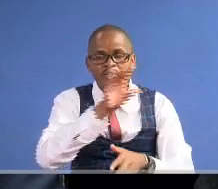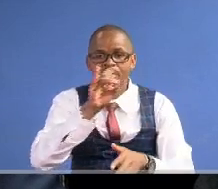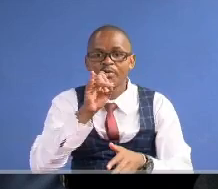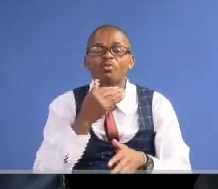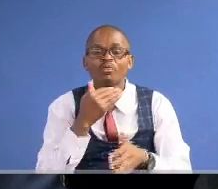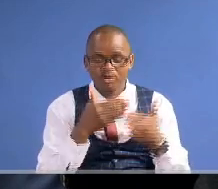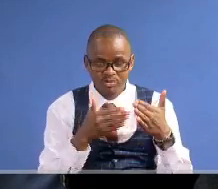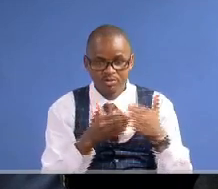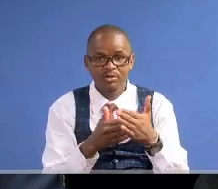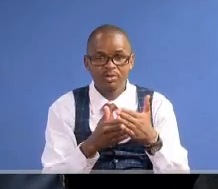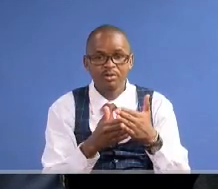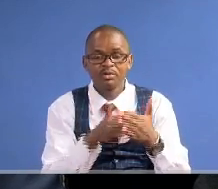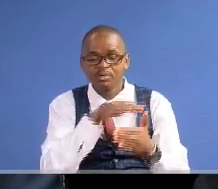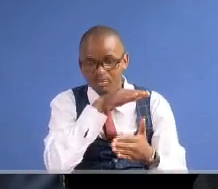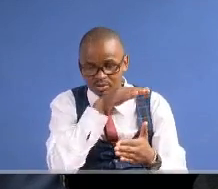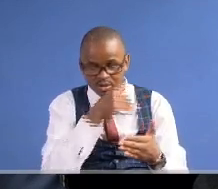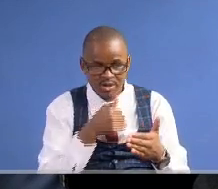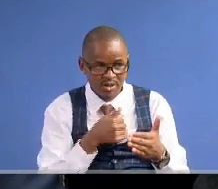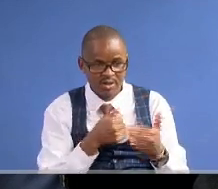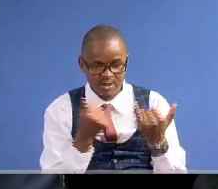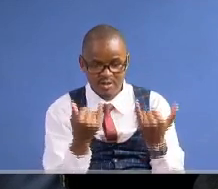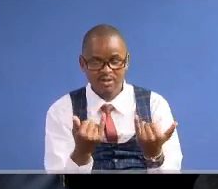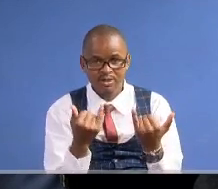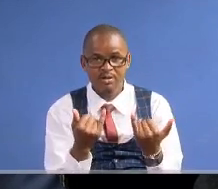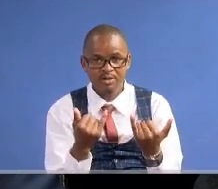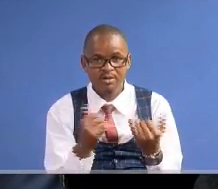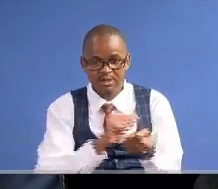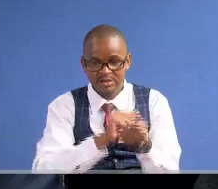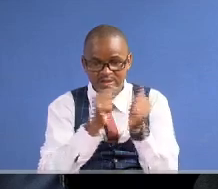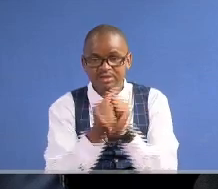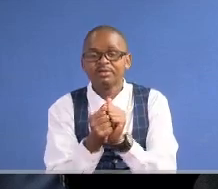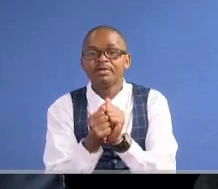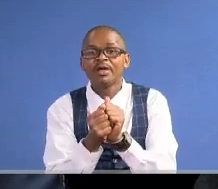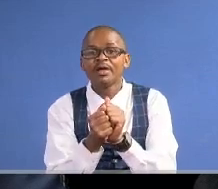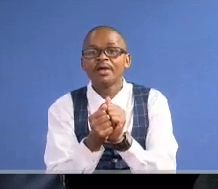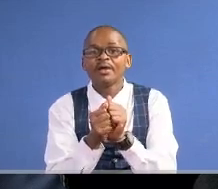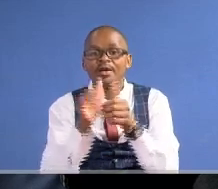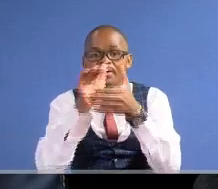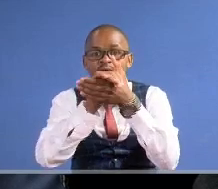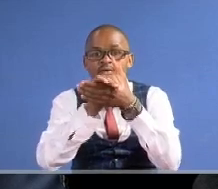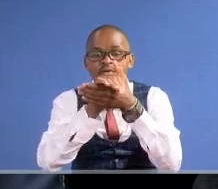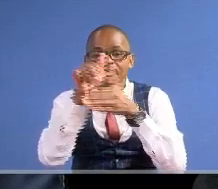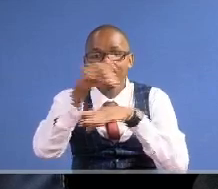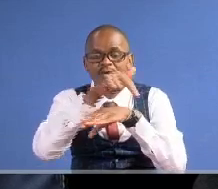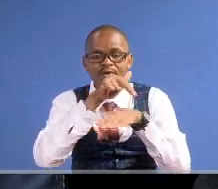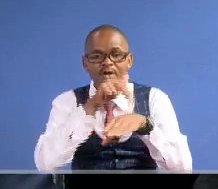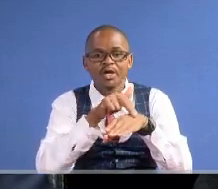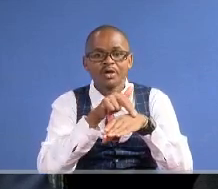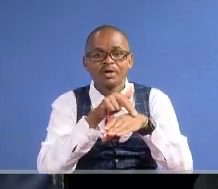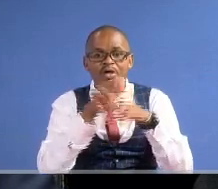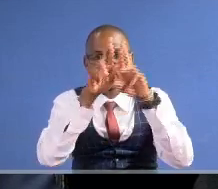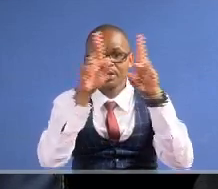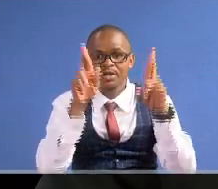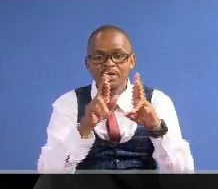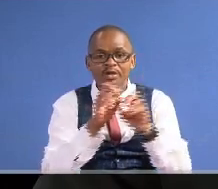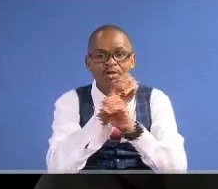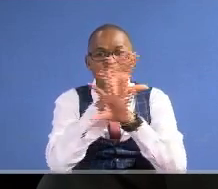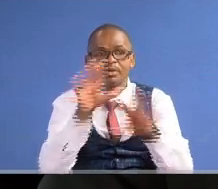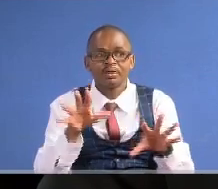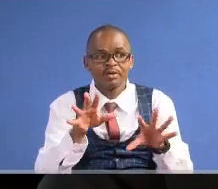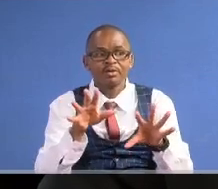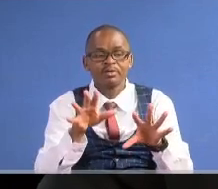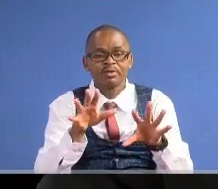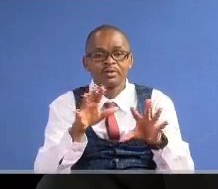to stop. Odinga has brazenly subverted the handshake in the full glare of national and international media. In a